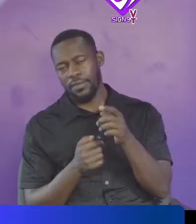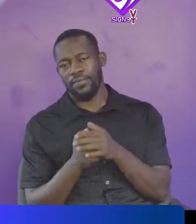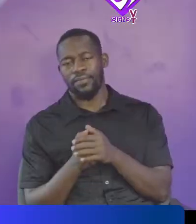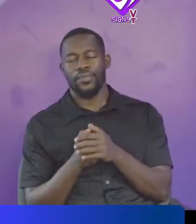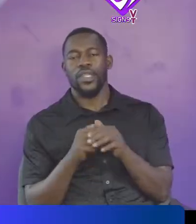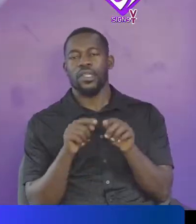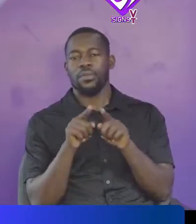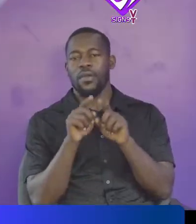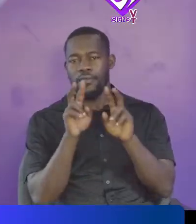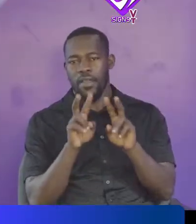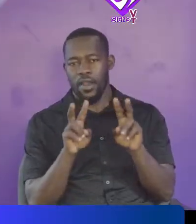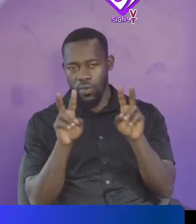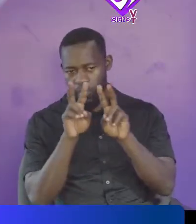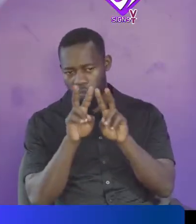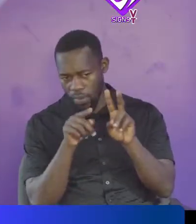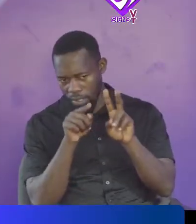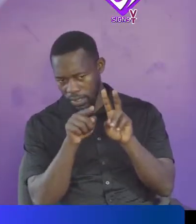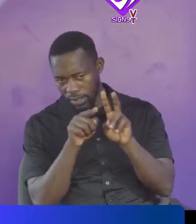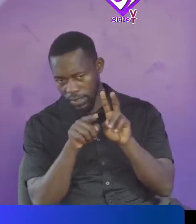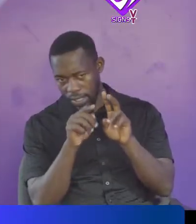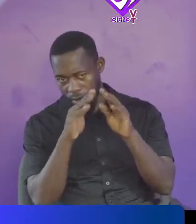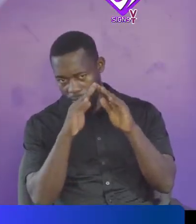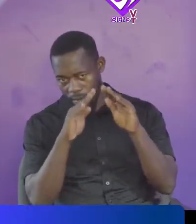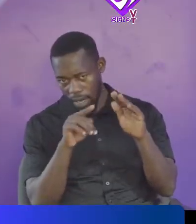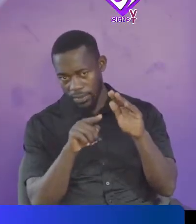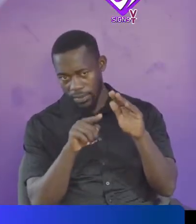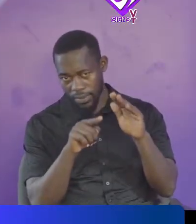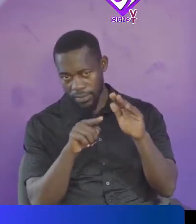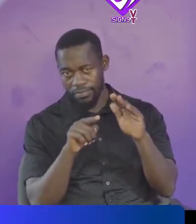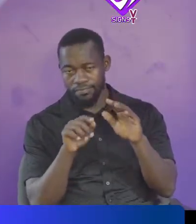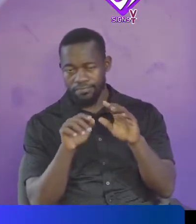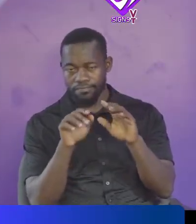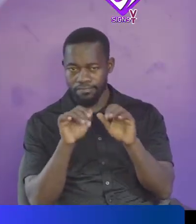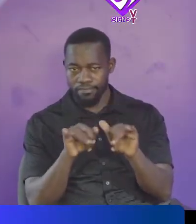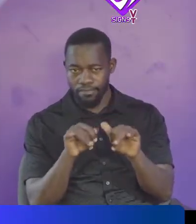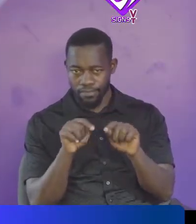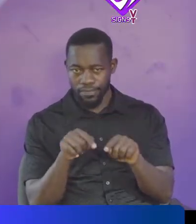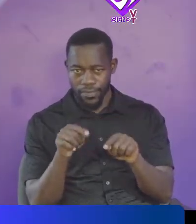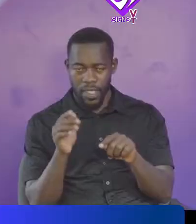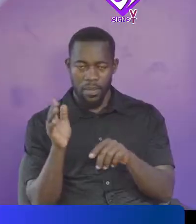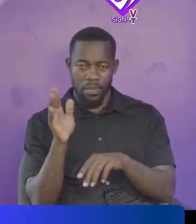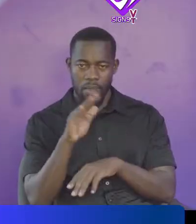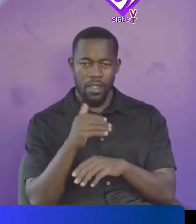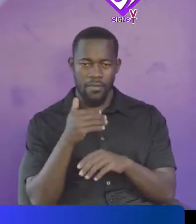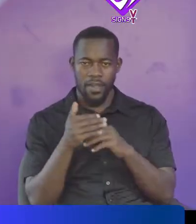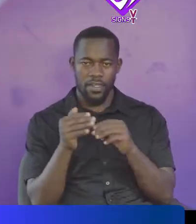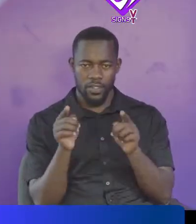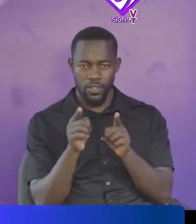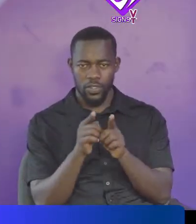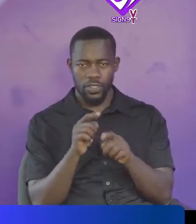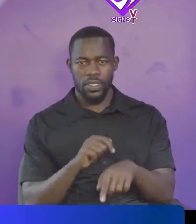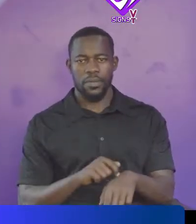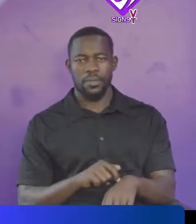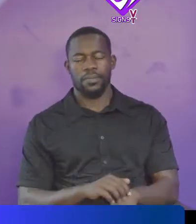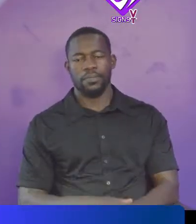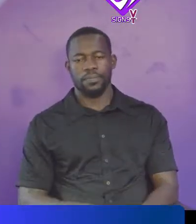of wisdom you could find in that building. Do not go away. We're going to be back shortly after the break. Okay.